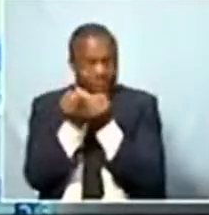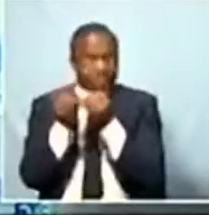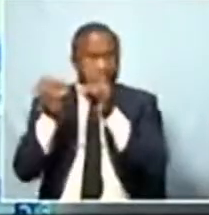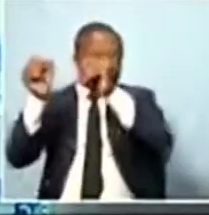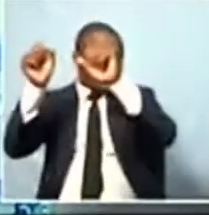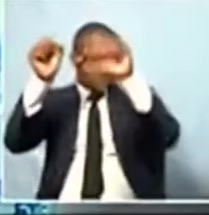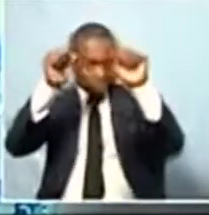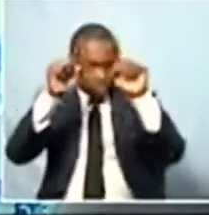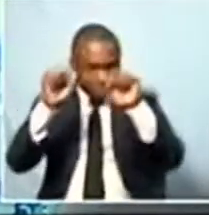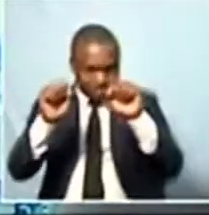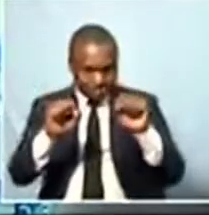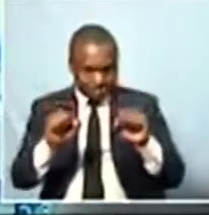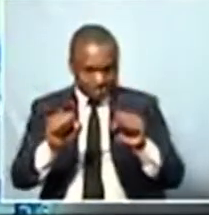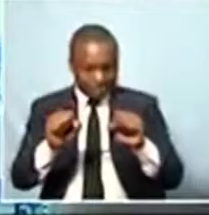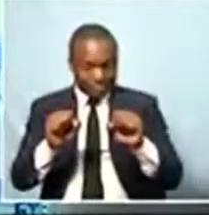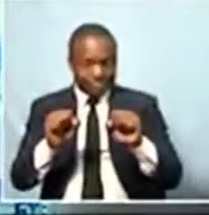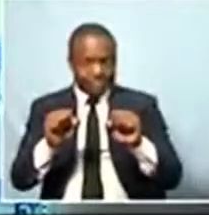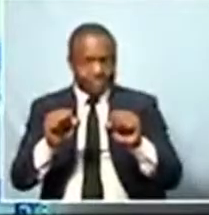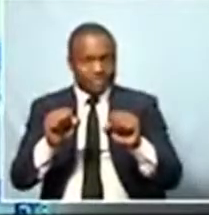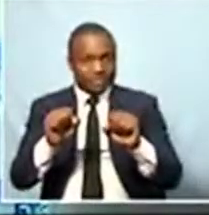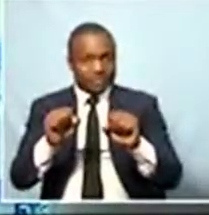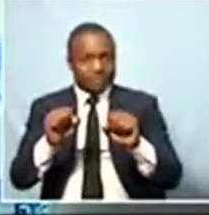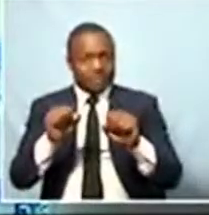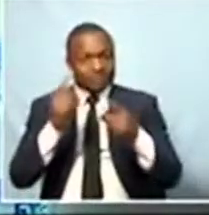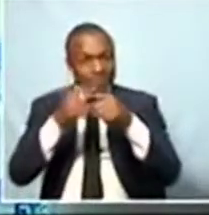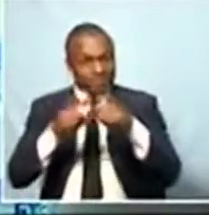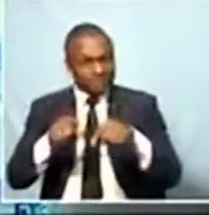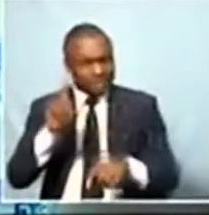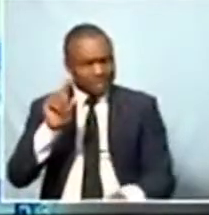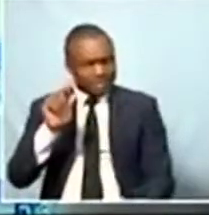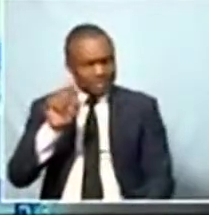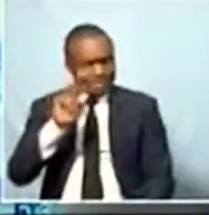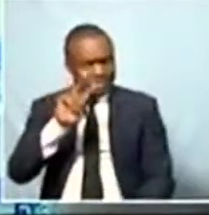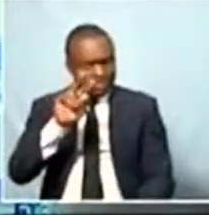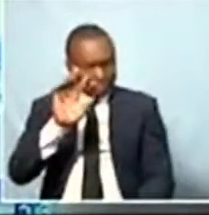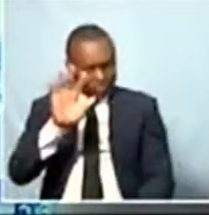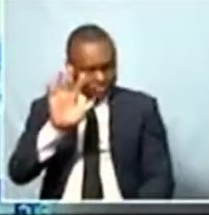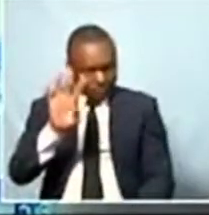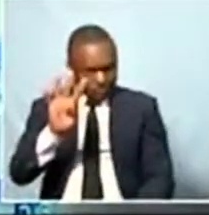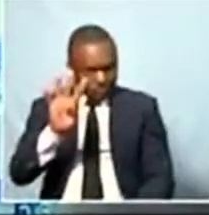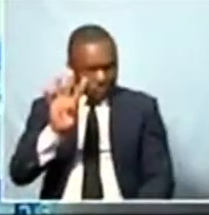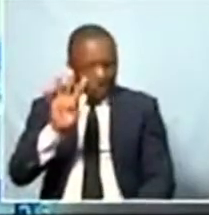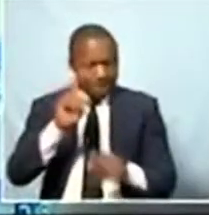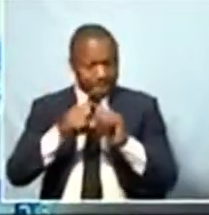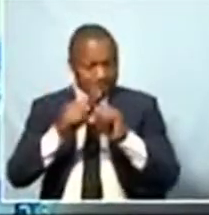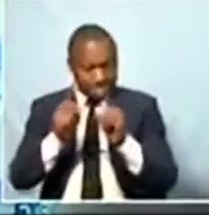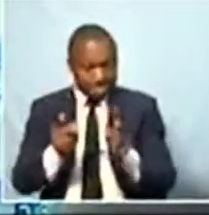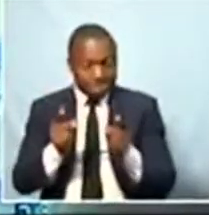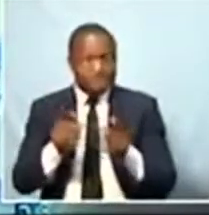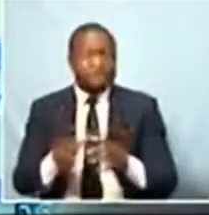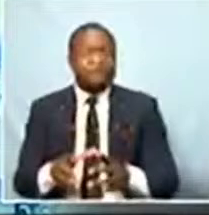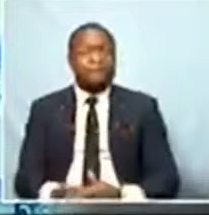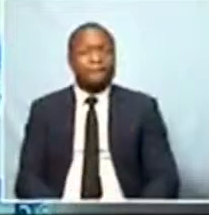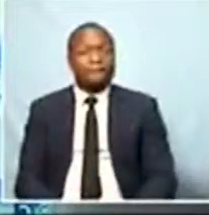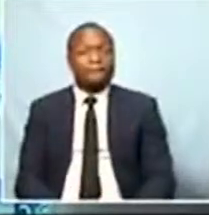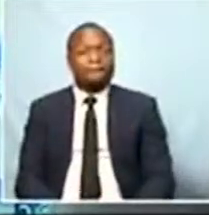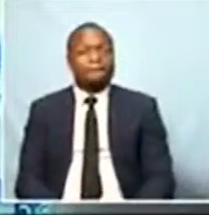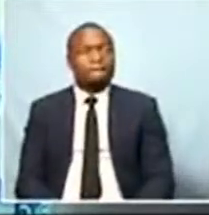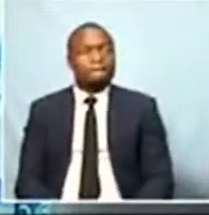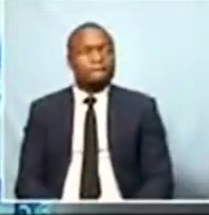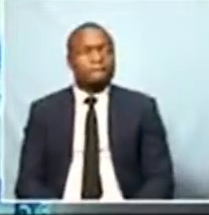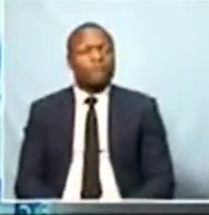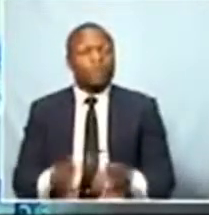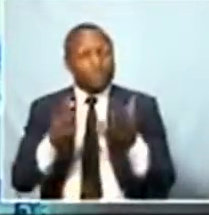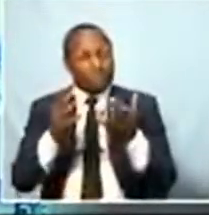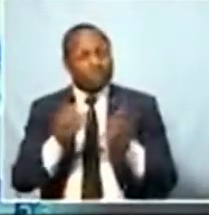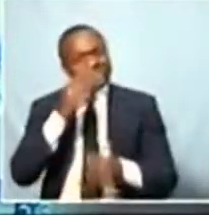structure. That was done just in 2024. But as much as we would